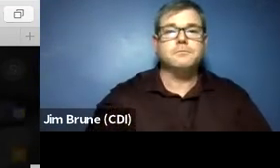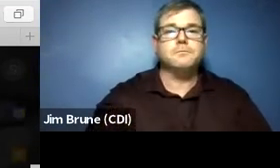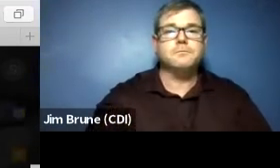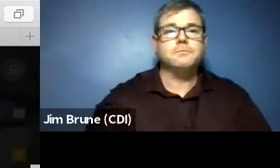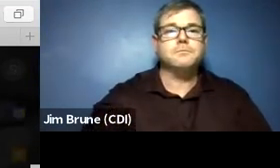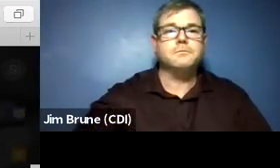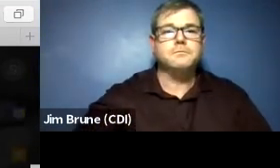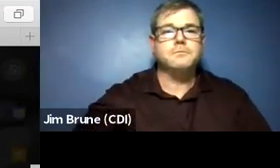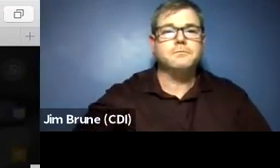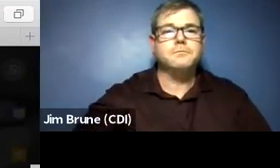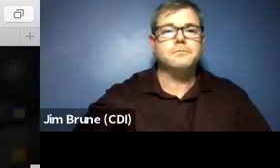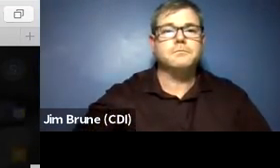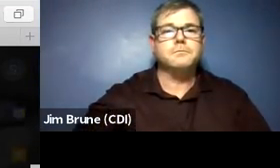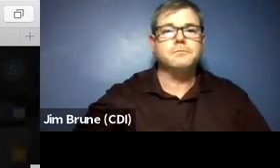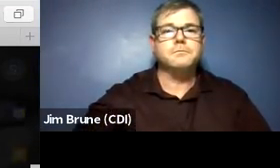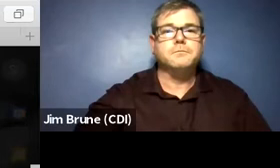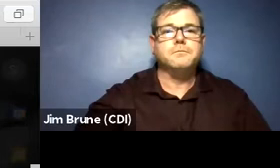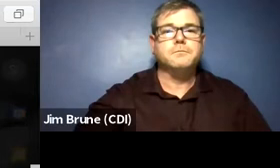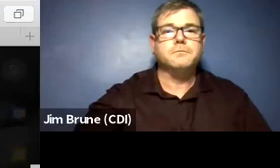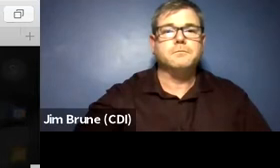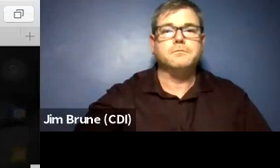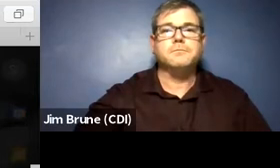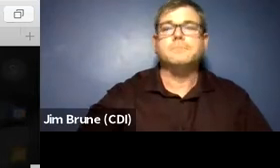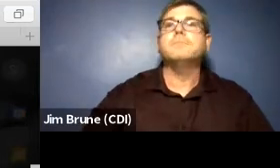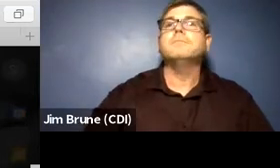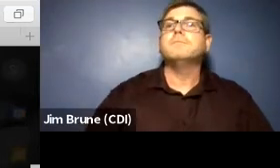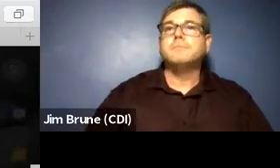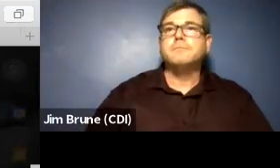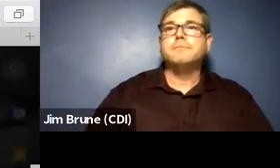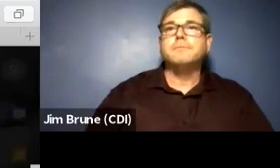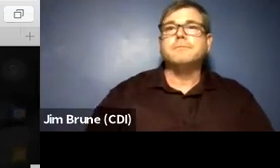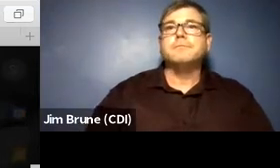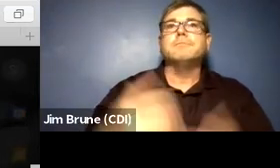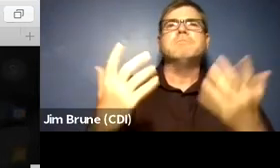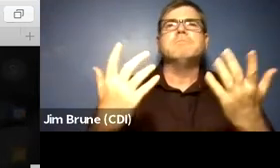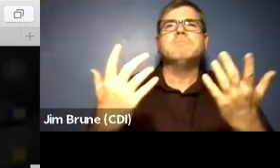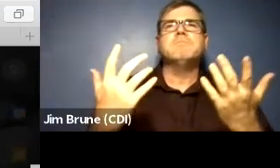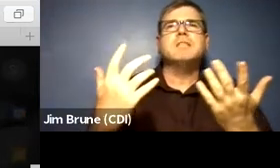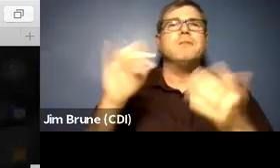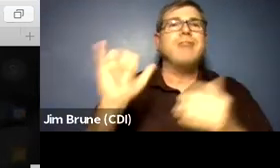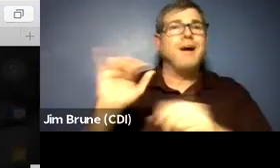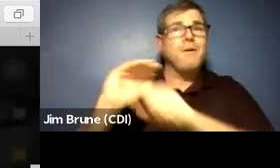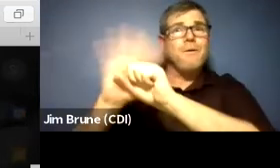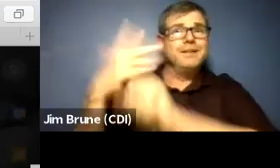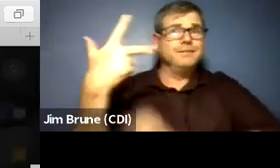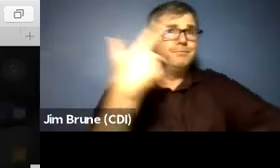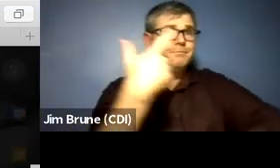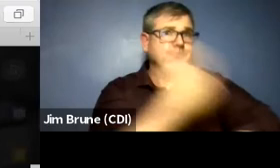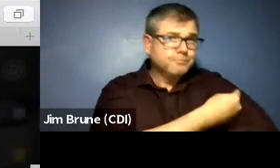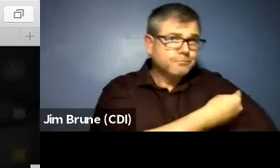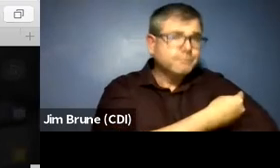Okay, so we're going to talk about a little bit about COVID-19 vaccines and allergic reactions. The most